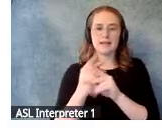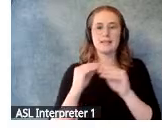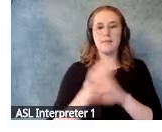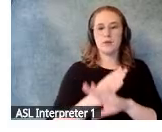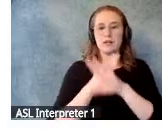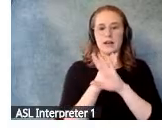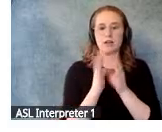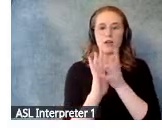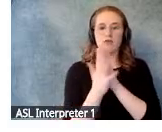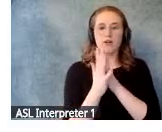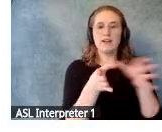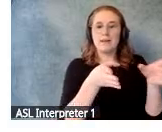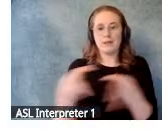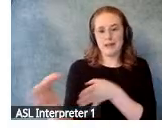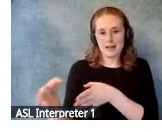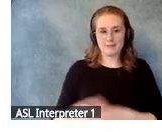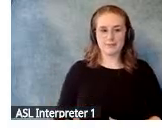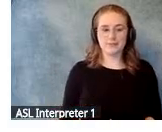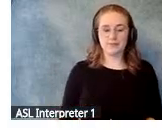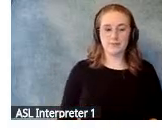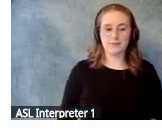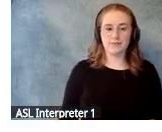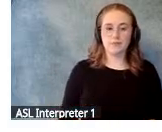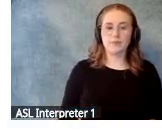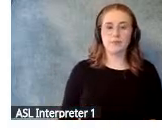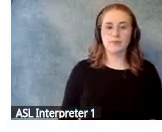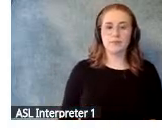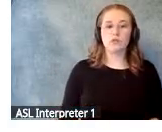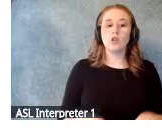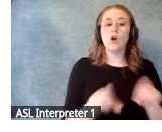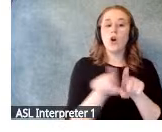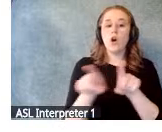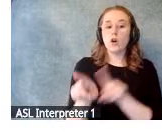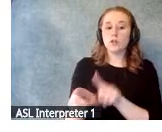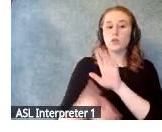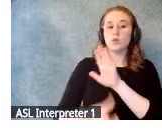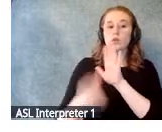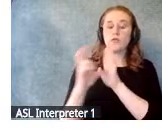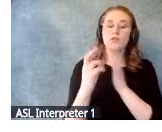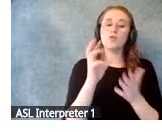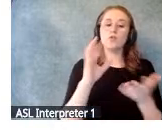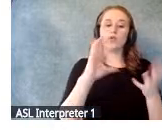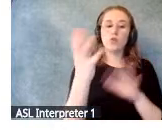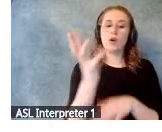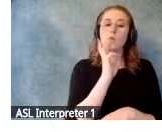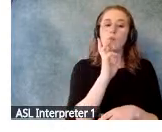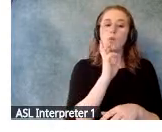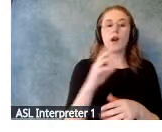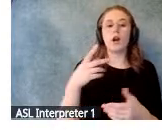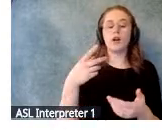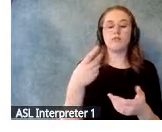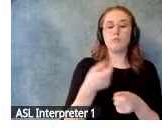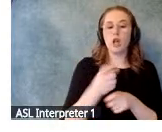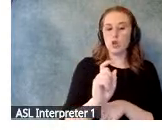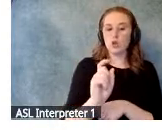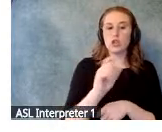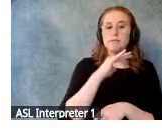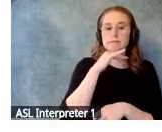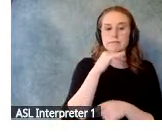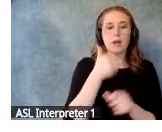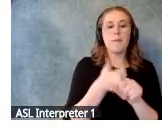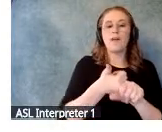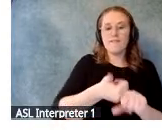protection of traffic plan. It will also review the stormwater pollution prevention plan to ensure no